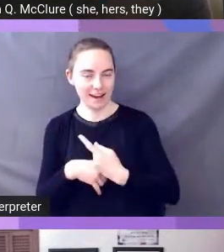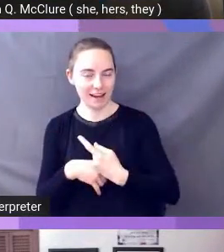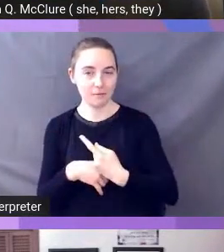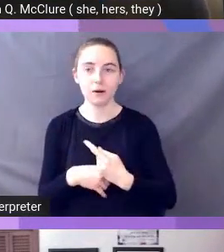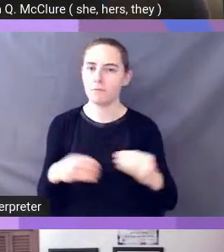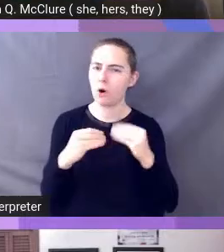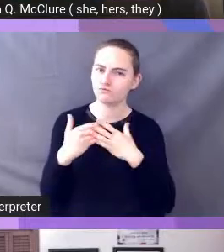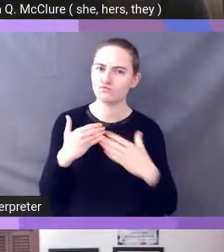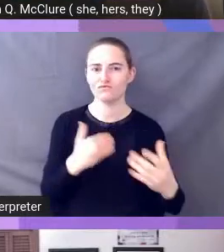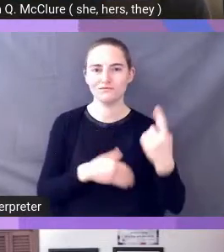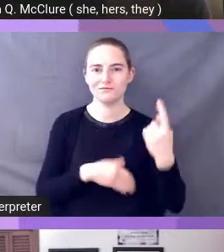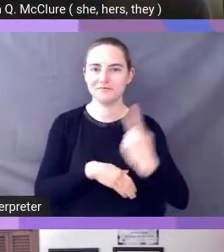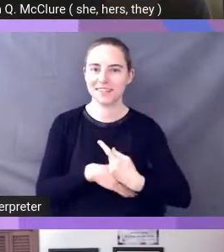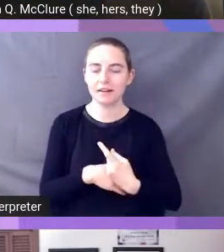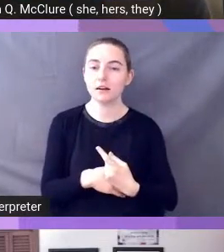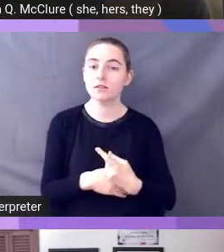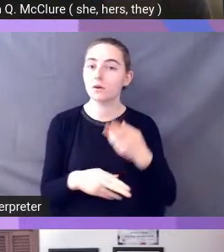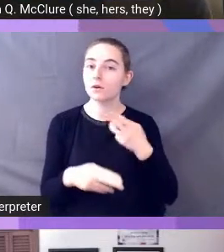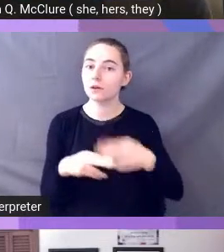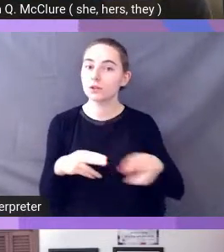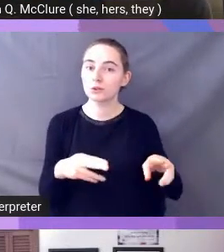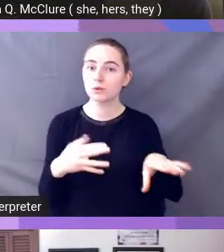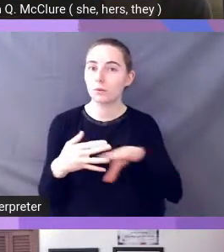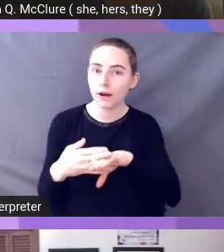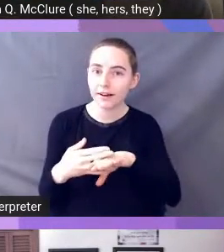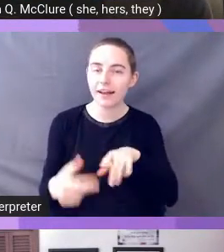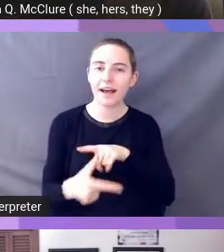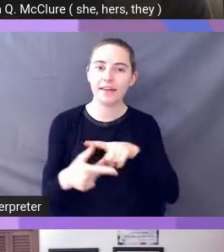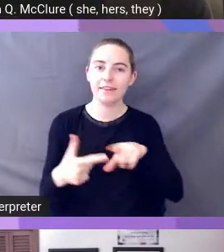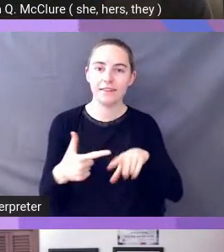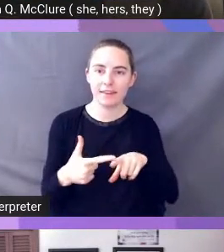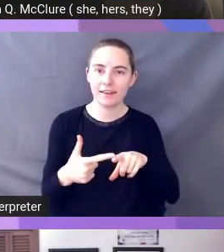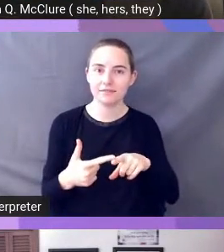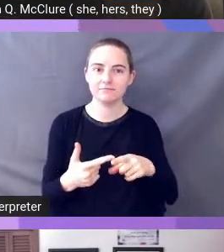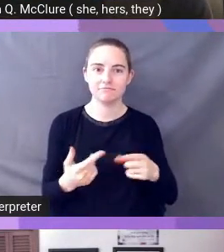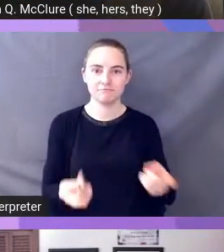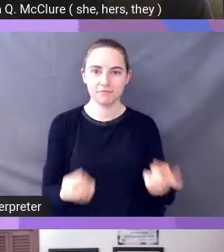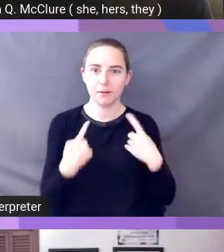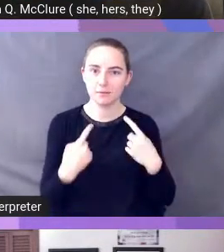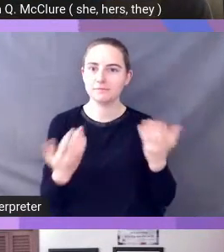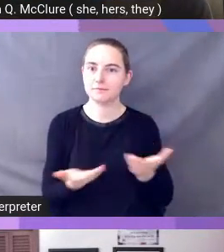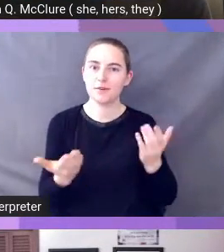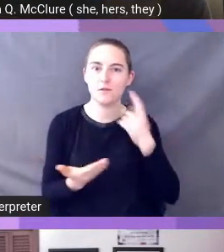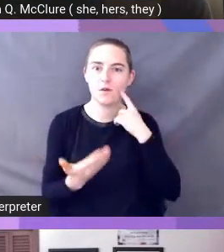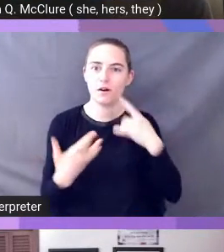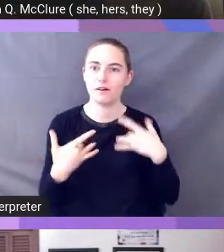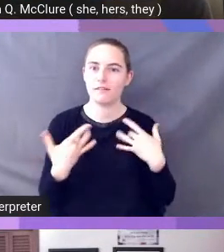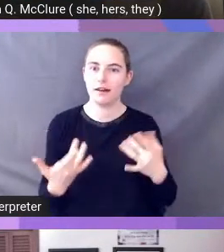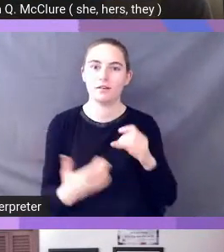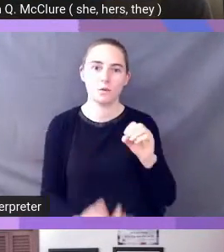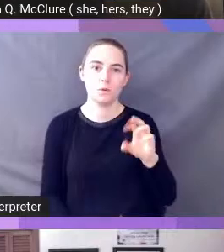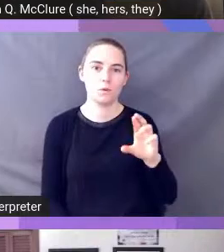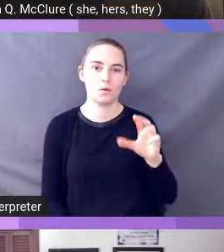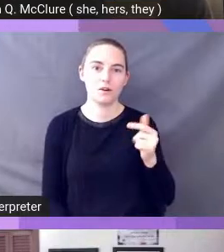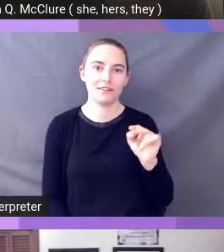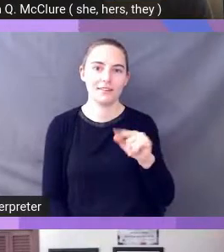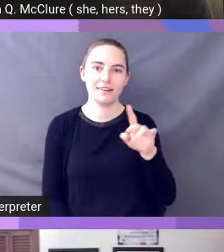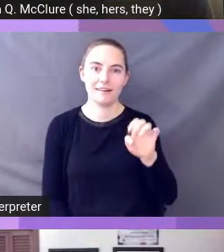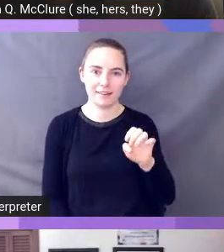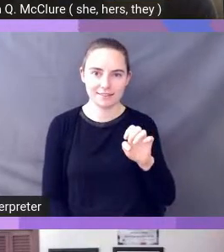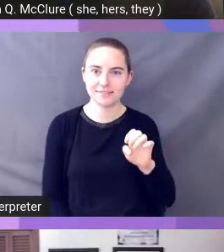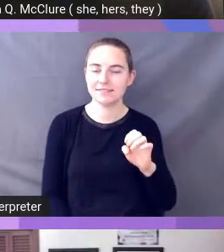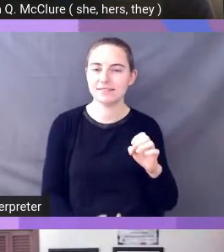take a short break and then come back and join us for Queer Women Organize at 2 p.m. And as Versta already said, that does include